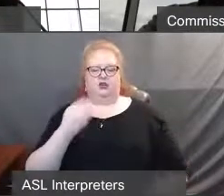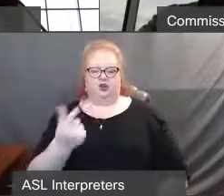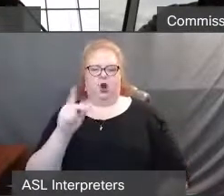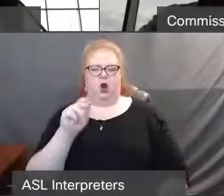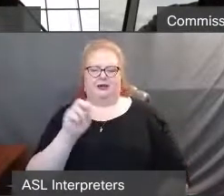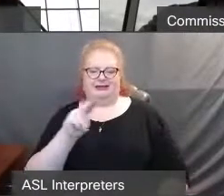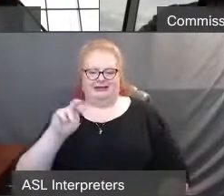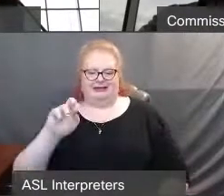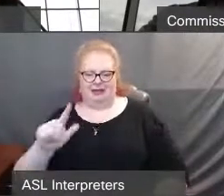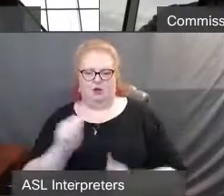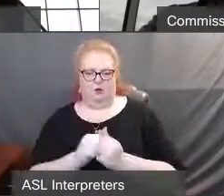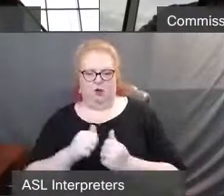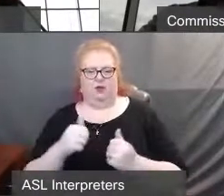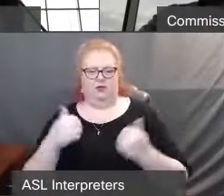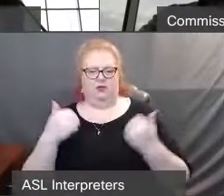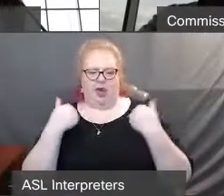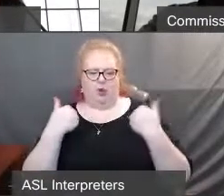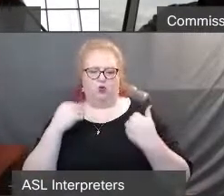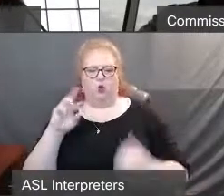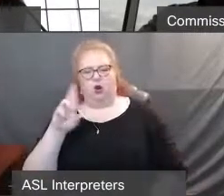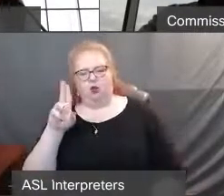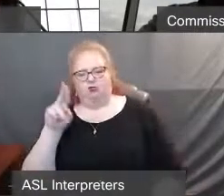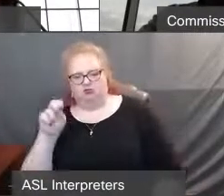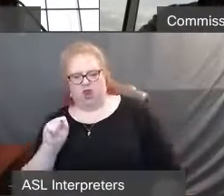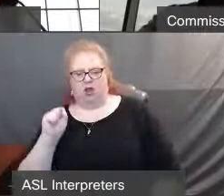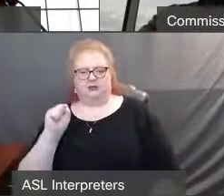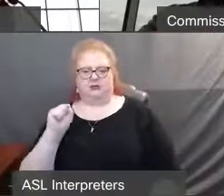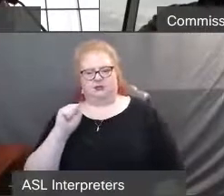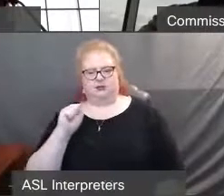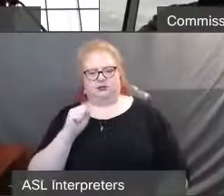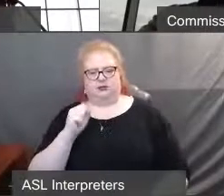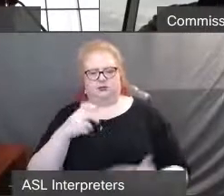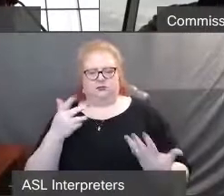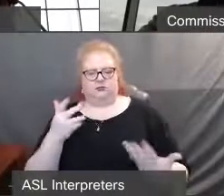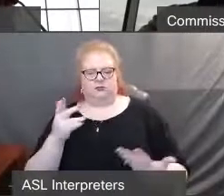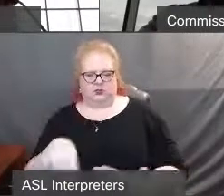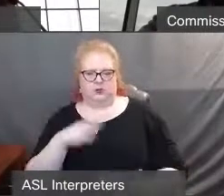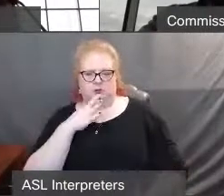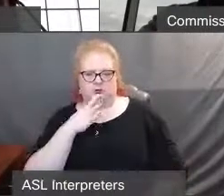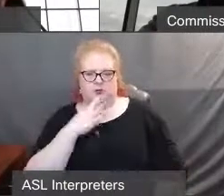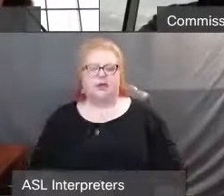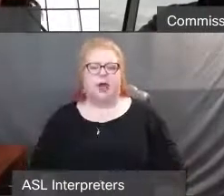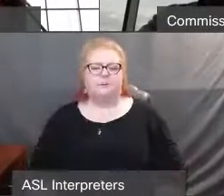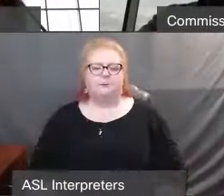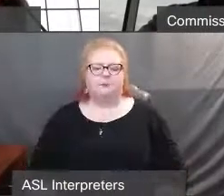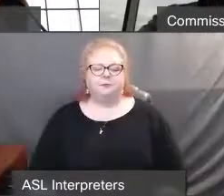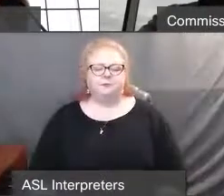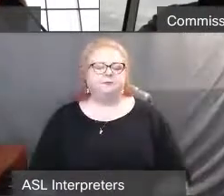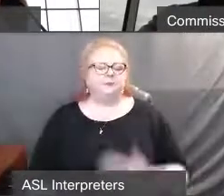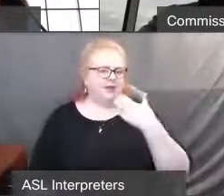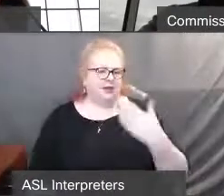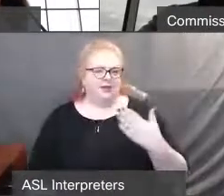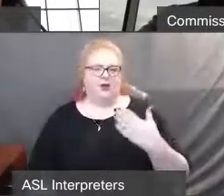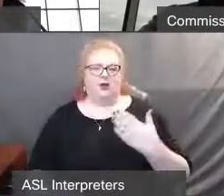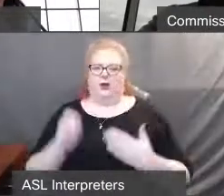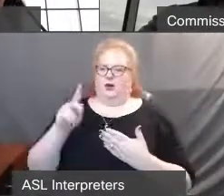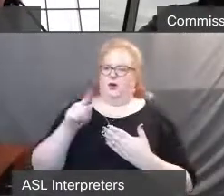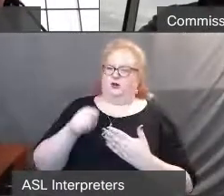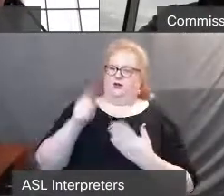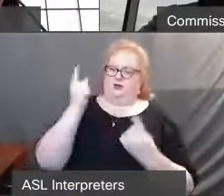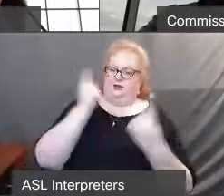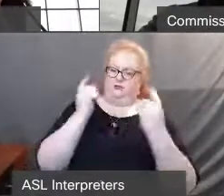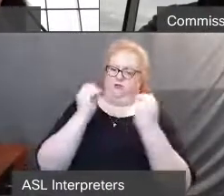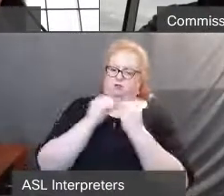outdoor Okay. runs, as the ordinance says. Thanks. I'm sorry, so that's considered a more